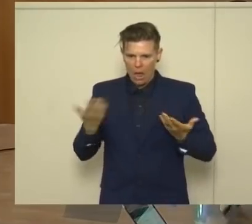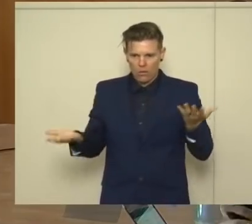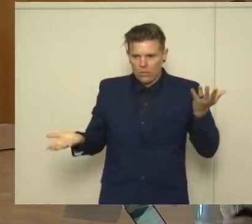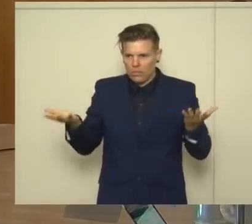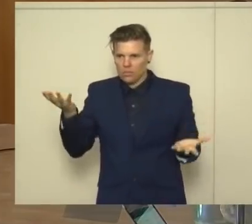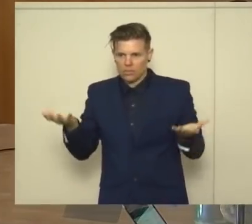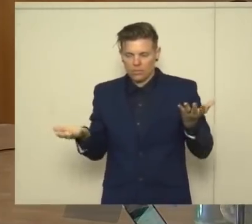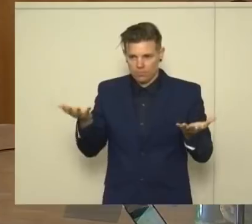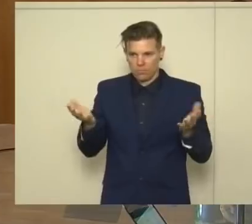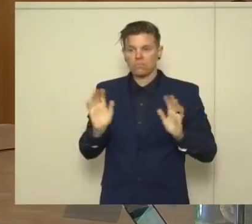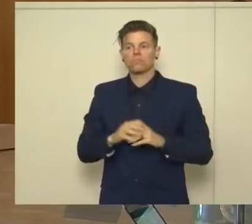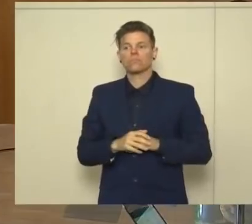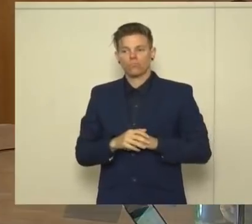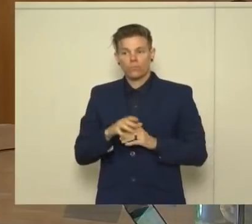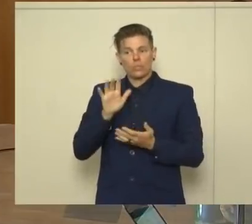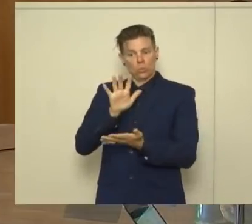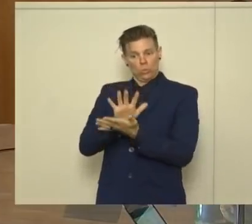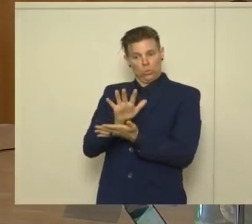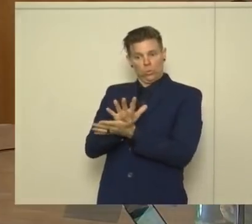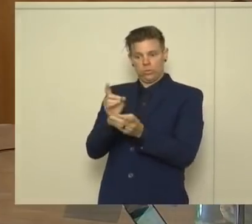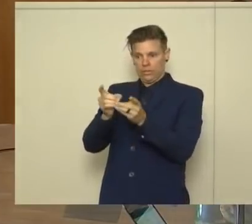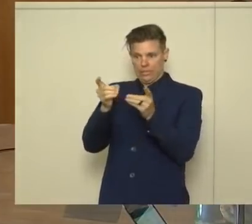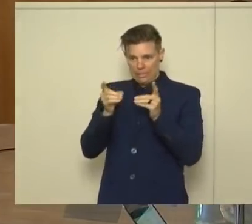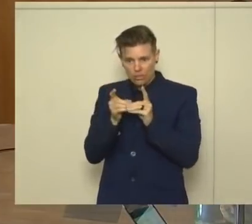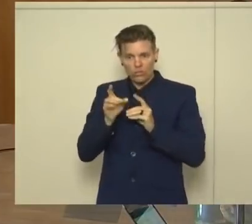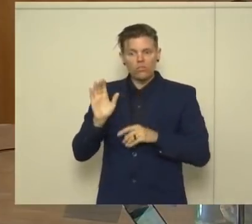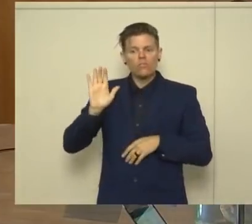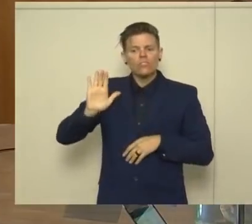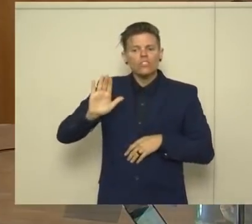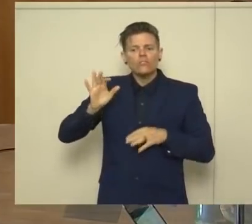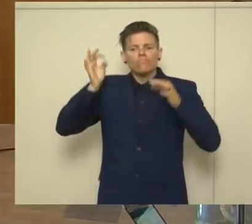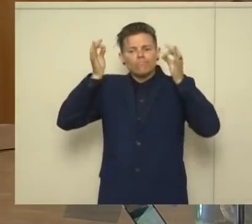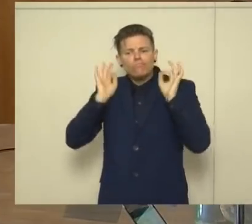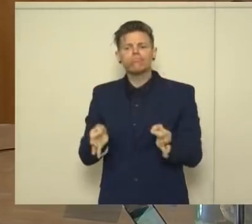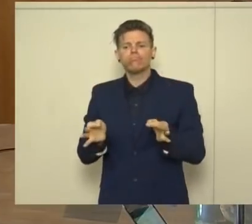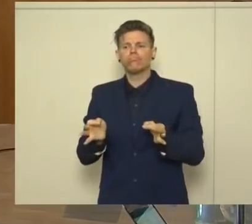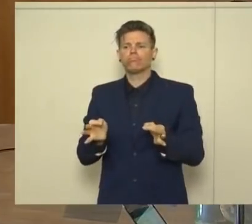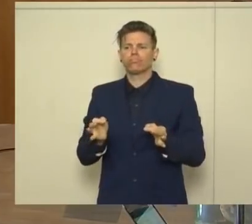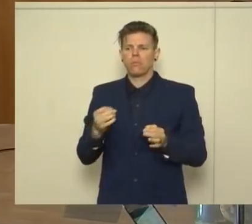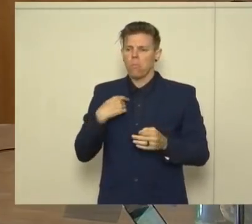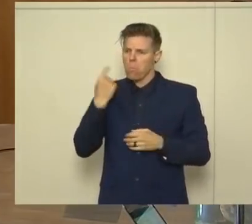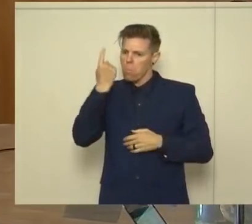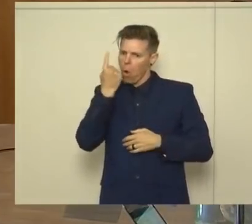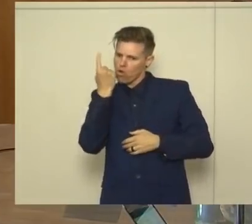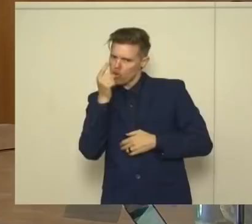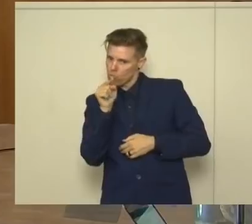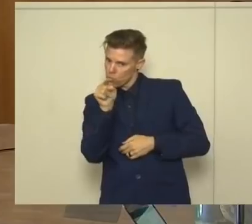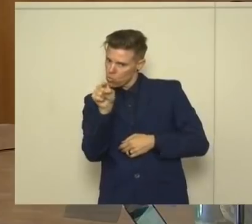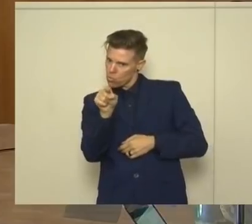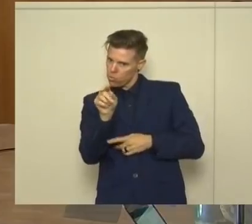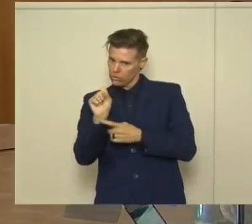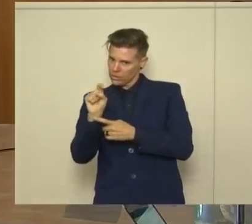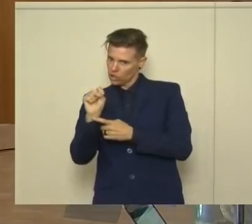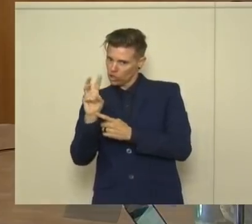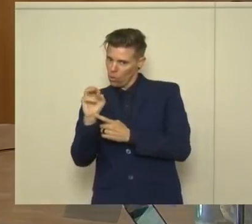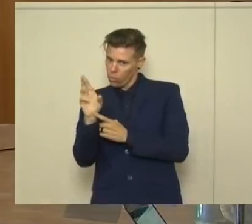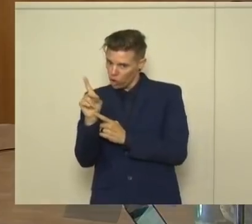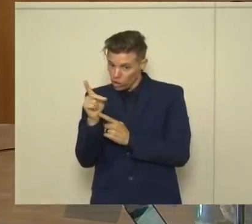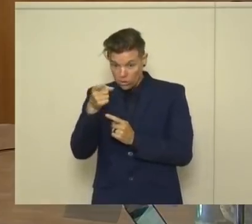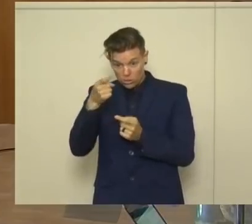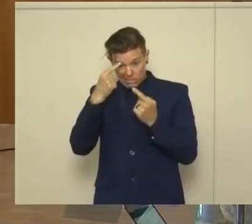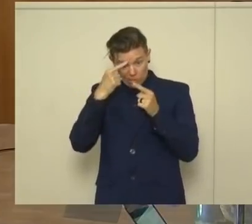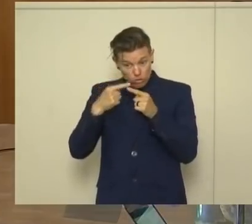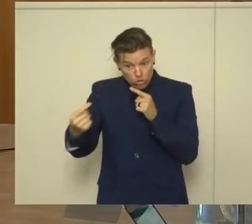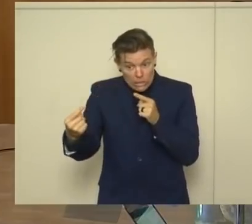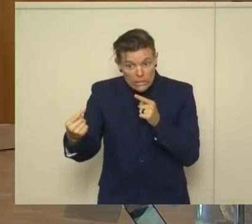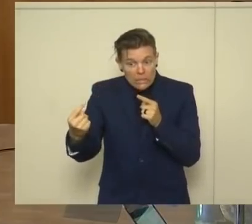you, at the state level, disagree with the decision that these districts have made, or some districts have made, to go to